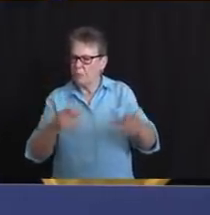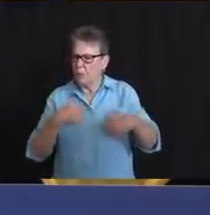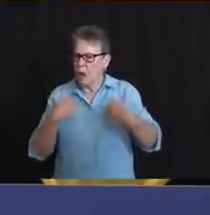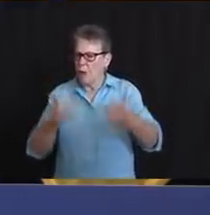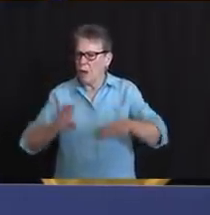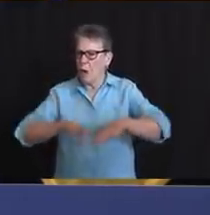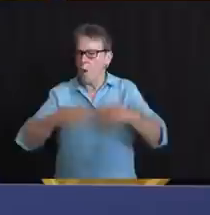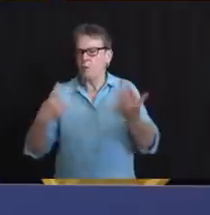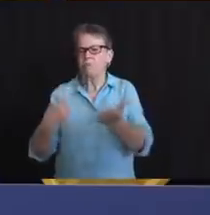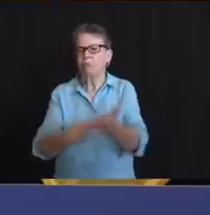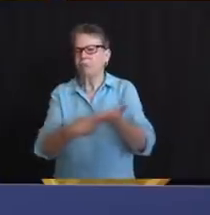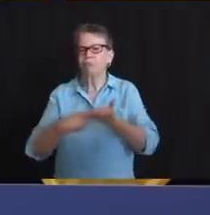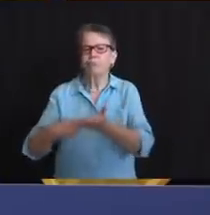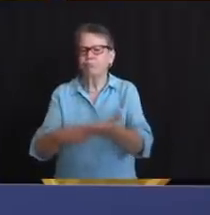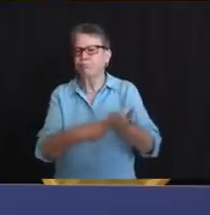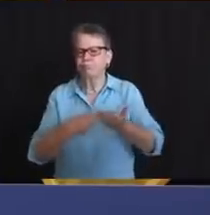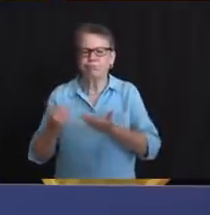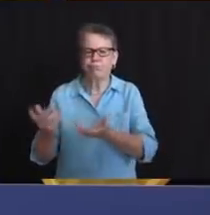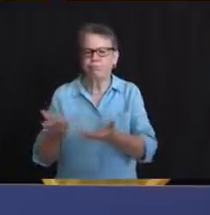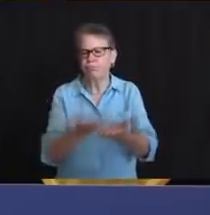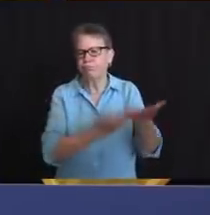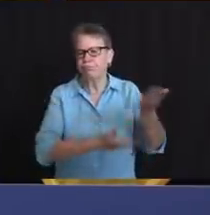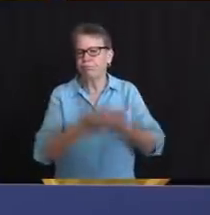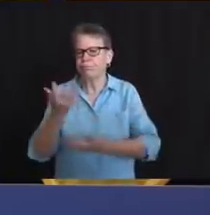I don't have a good answer for you yet on timing.